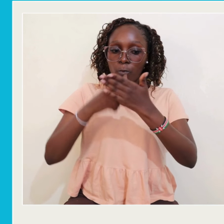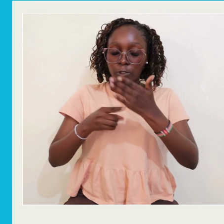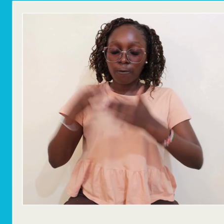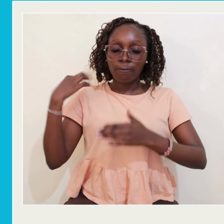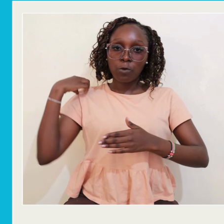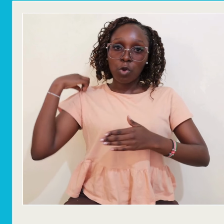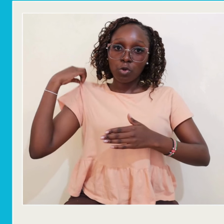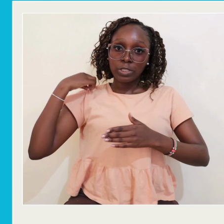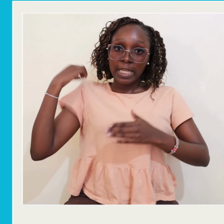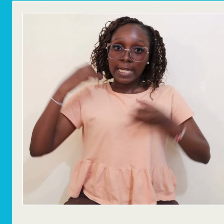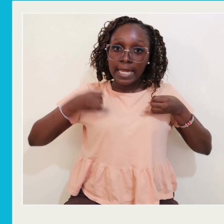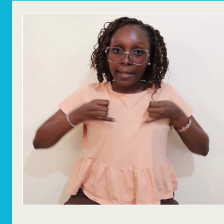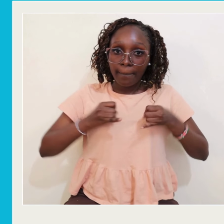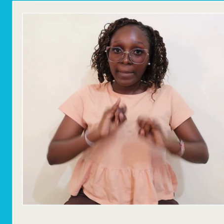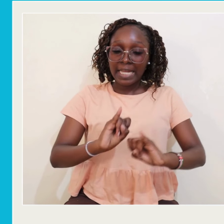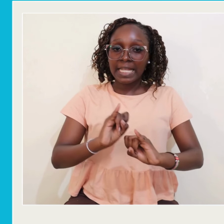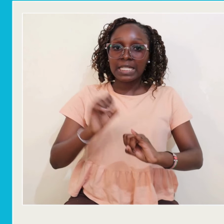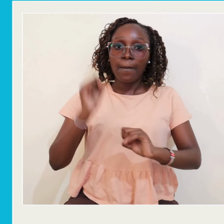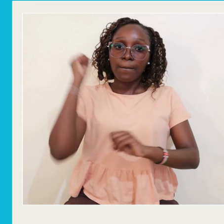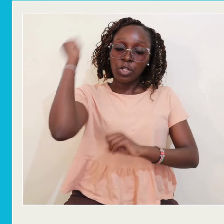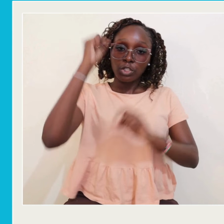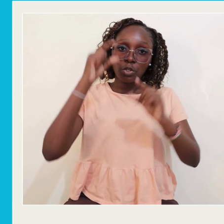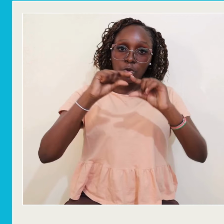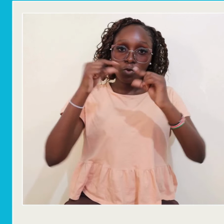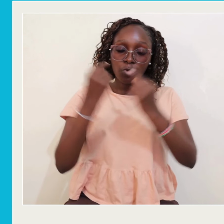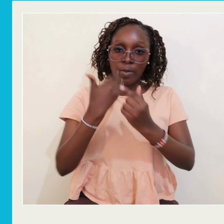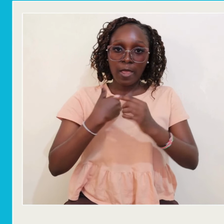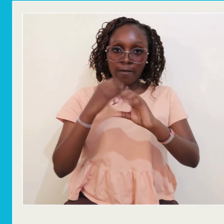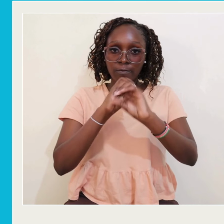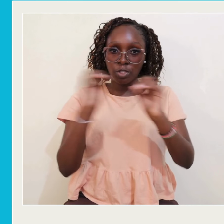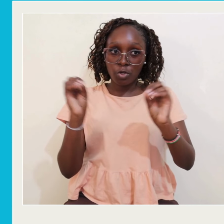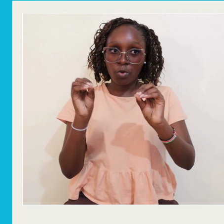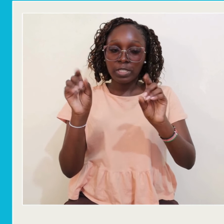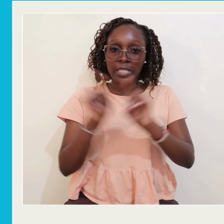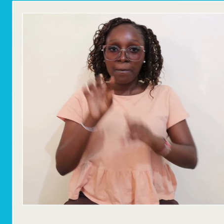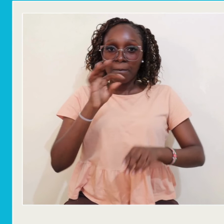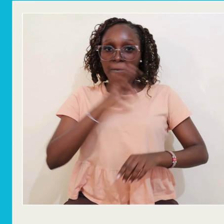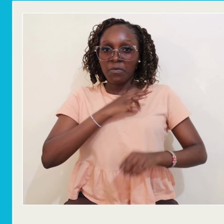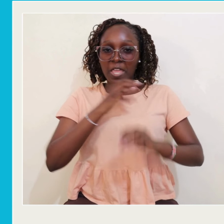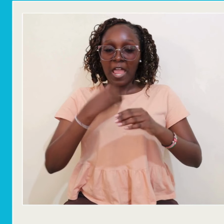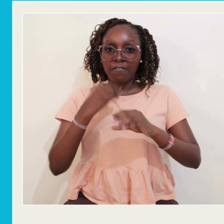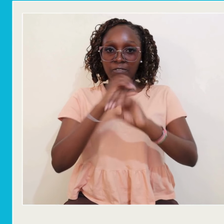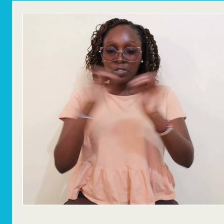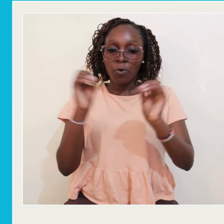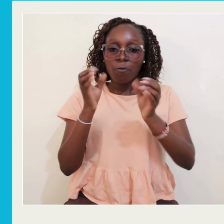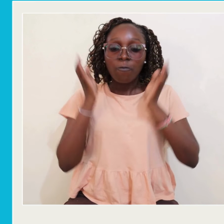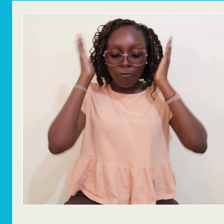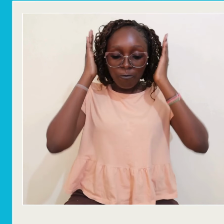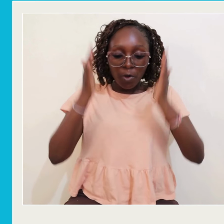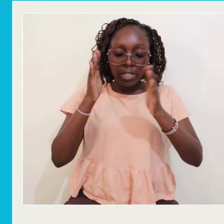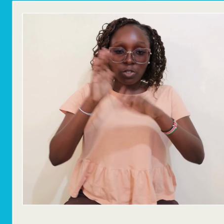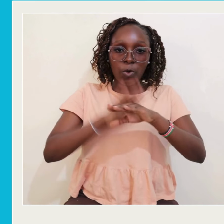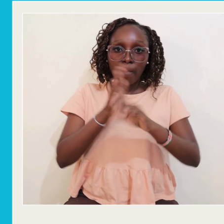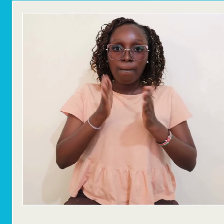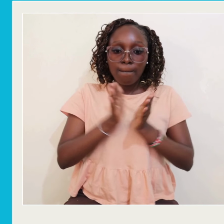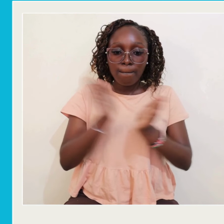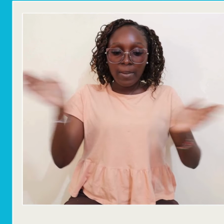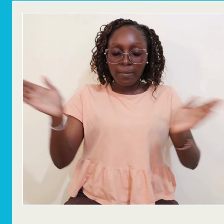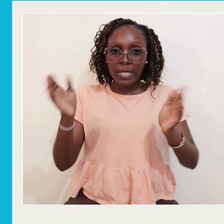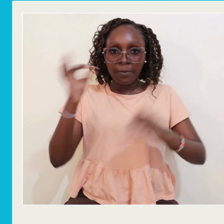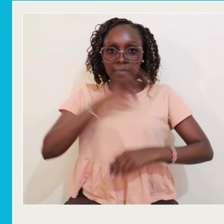voluntary, autonomous, non-partisan, and non-profit entity focused on public benefit